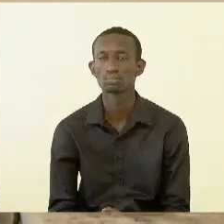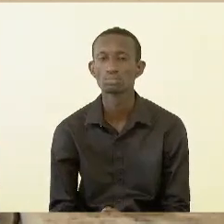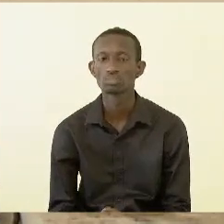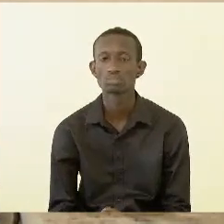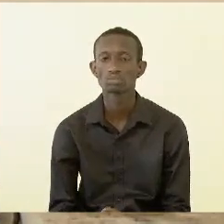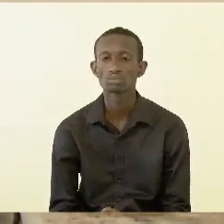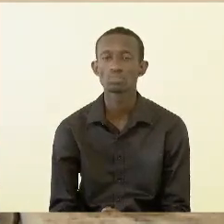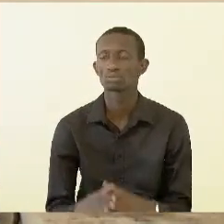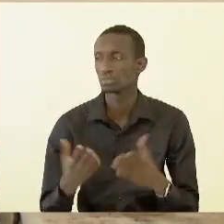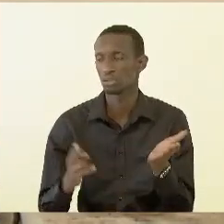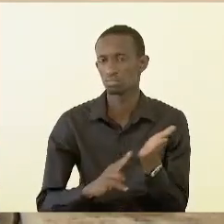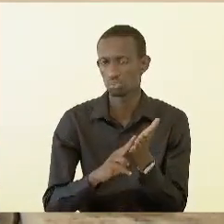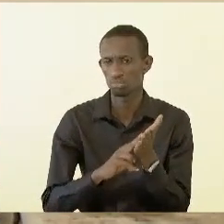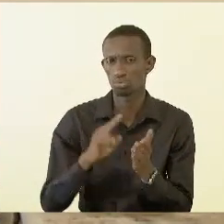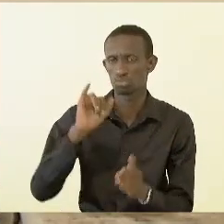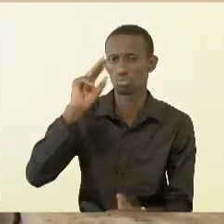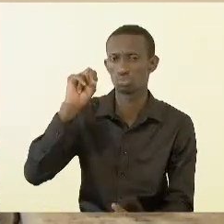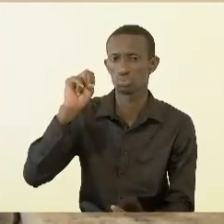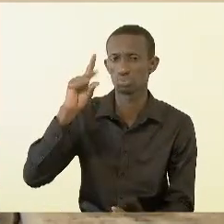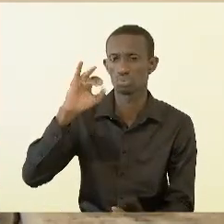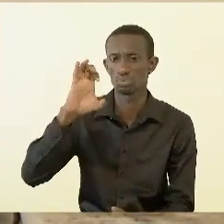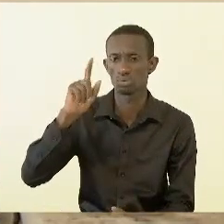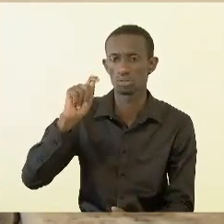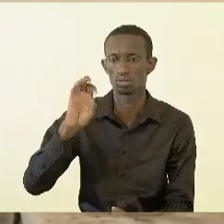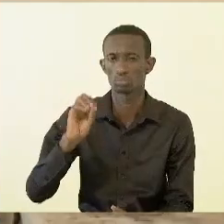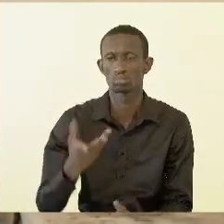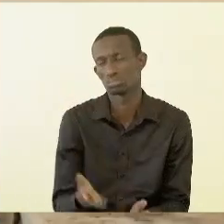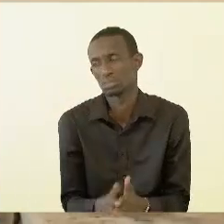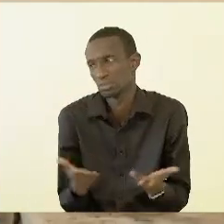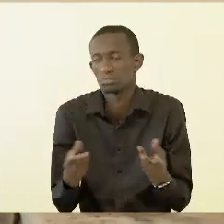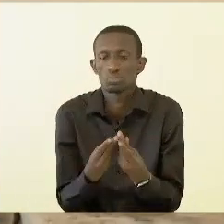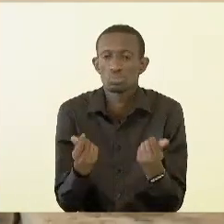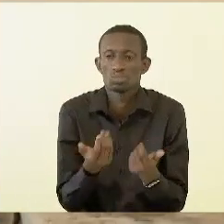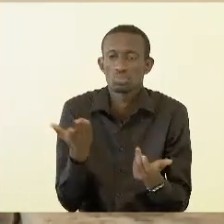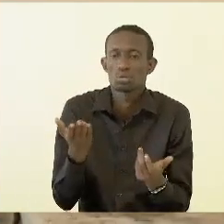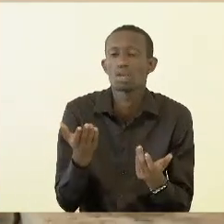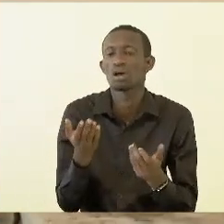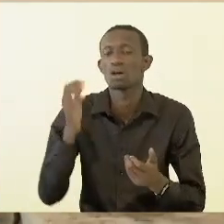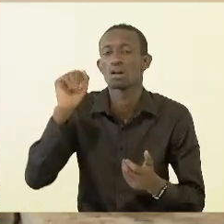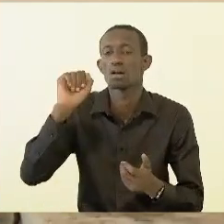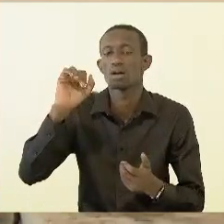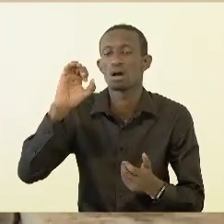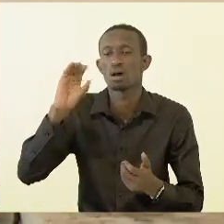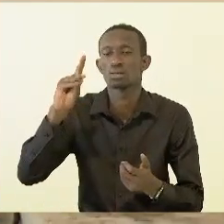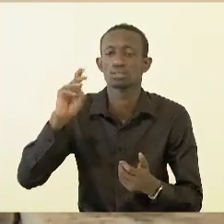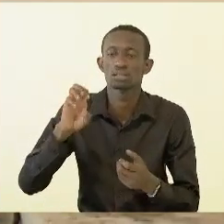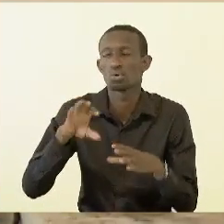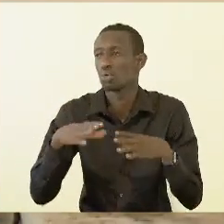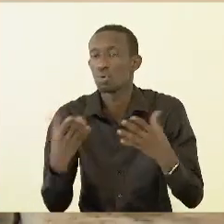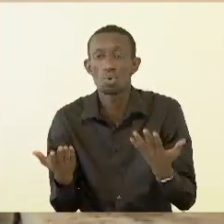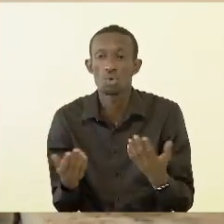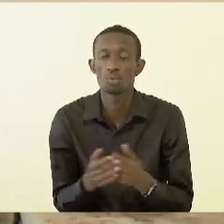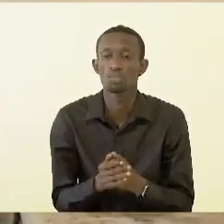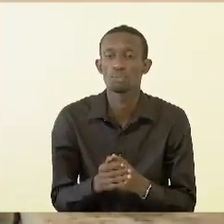So you use the universal indicator to test whether the solution is acidic, basic, or neutral. So